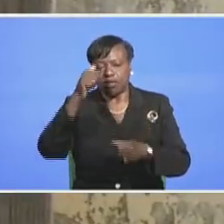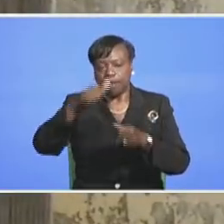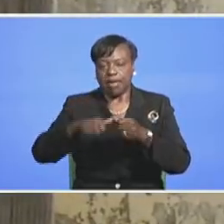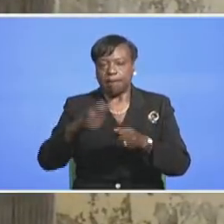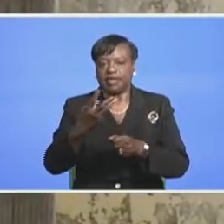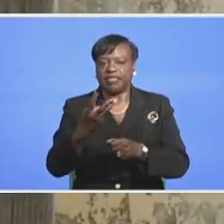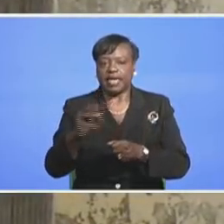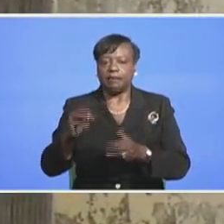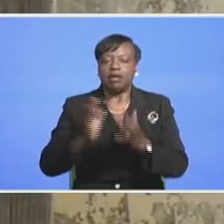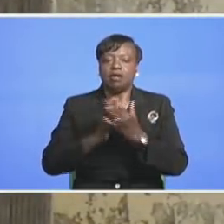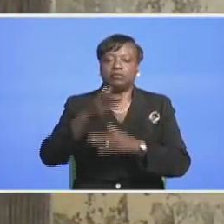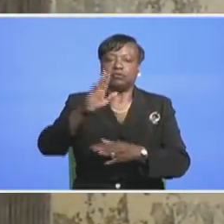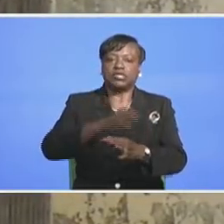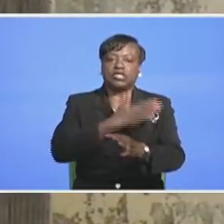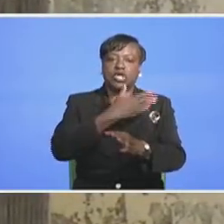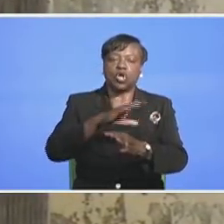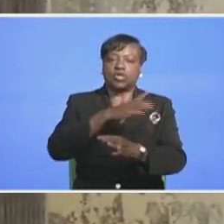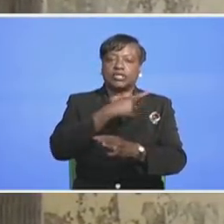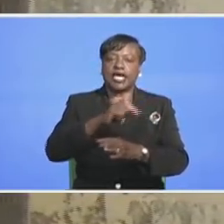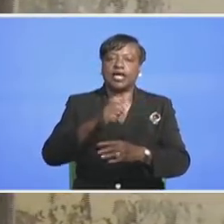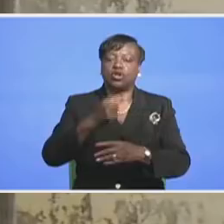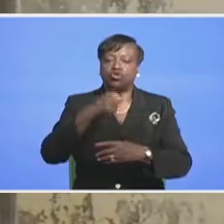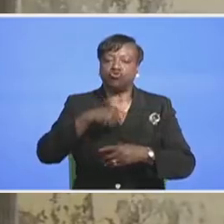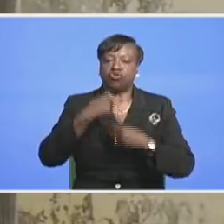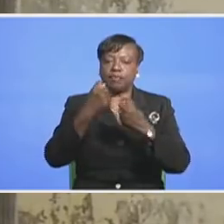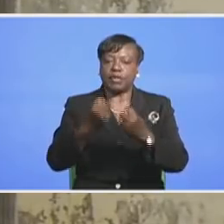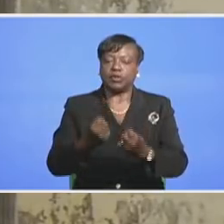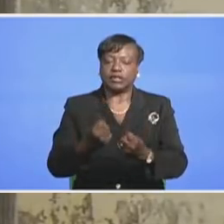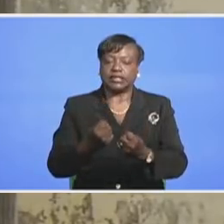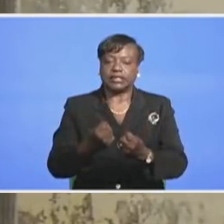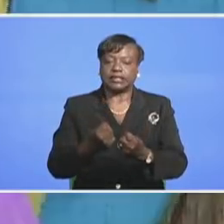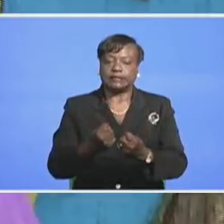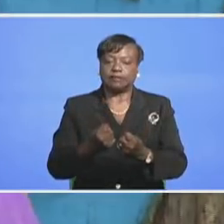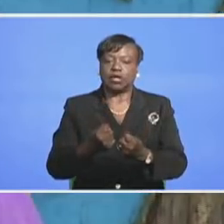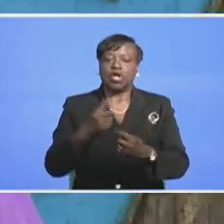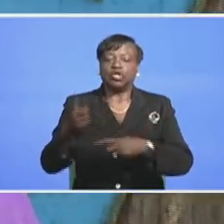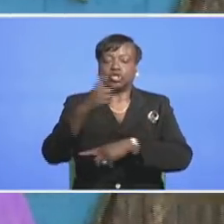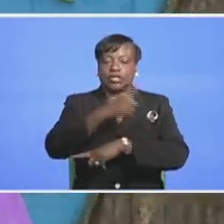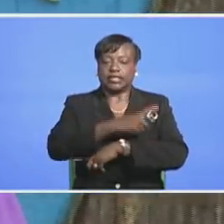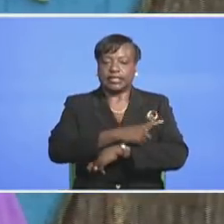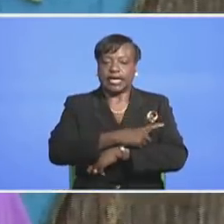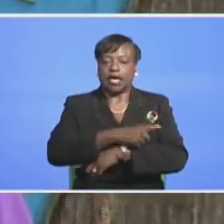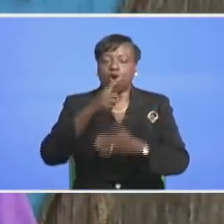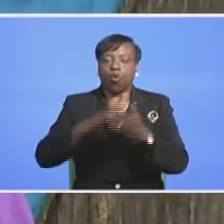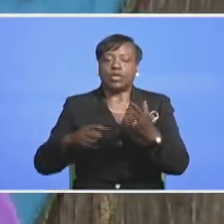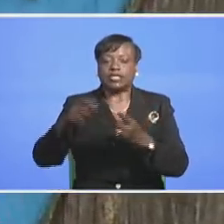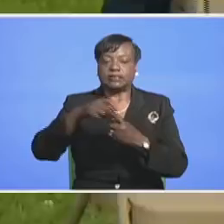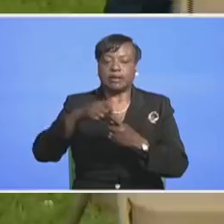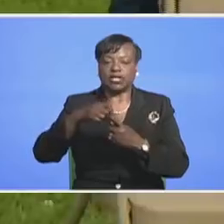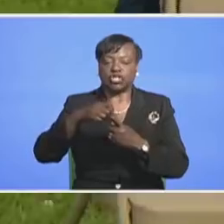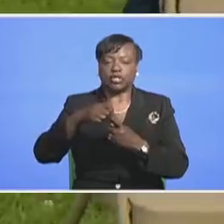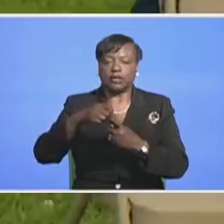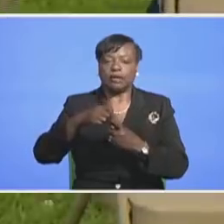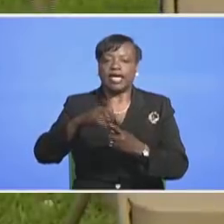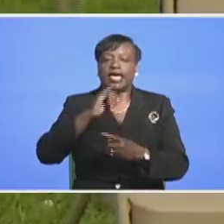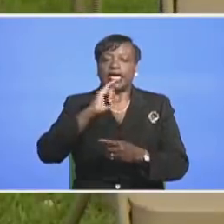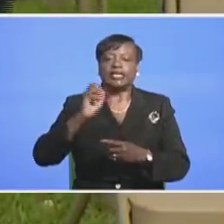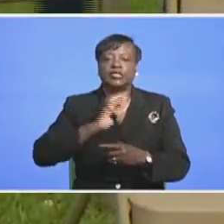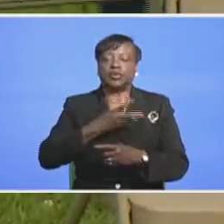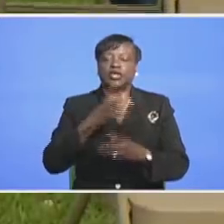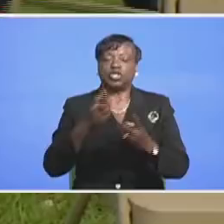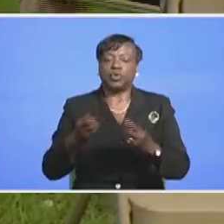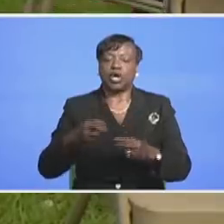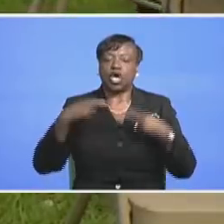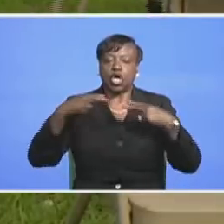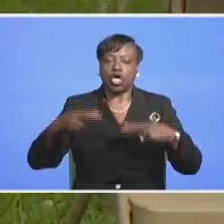songs, through tributes on this particular day. And today, what is unique about what we're doing today is we're doing a human ribbon